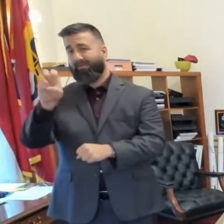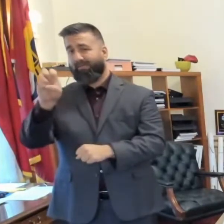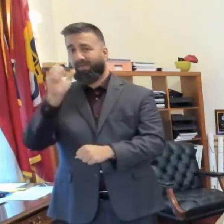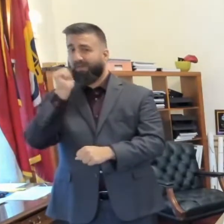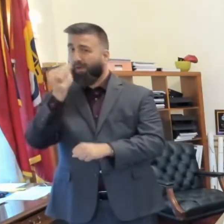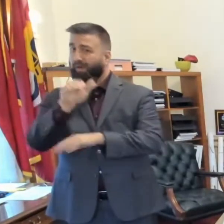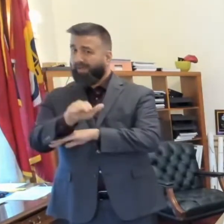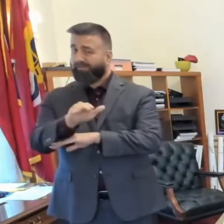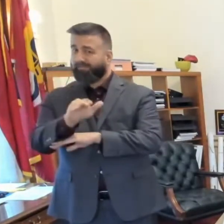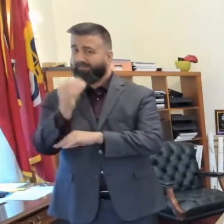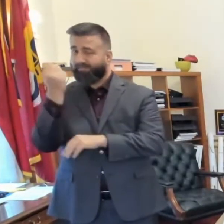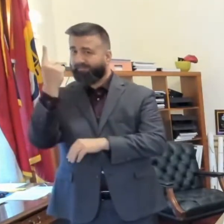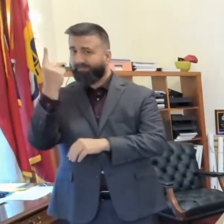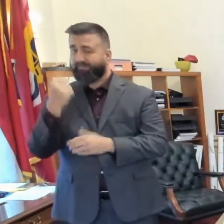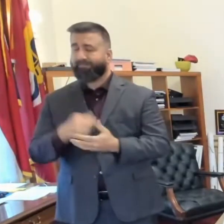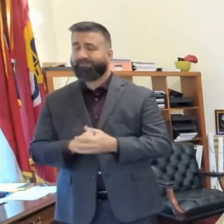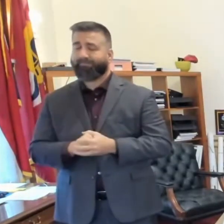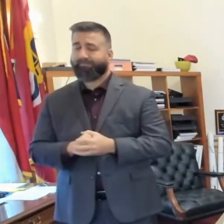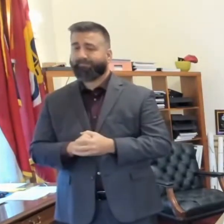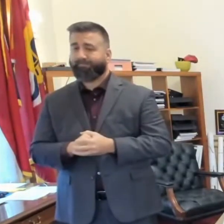So,